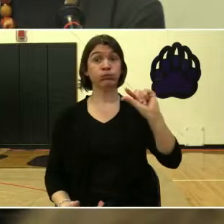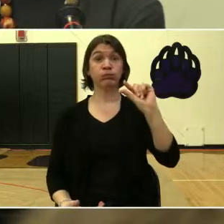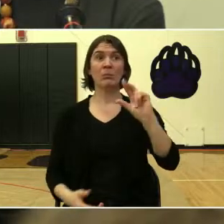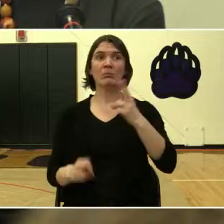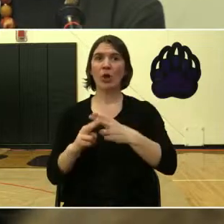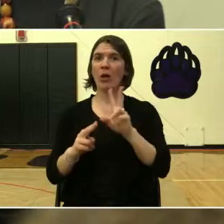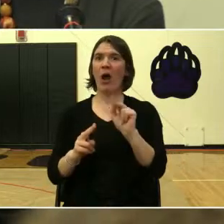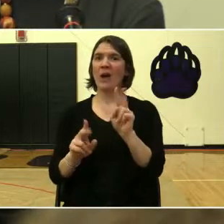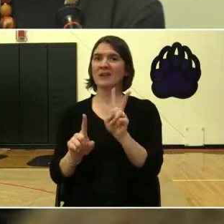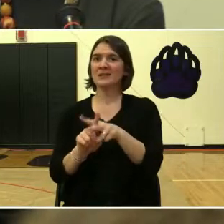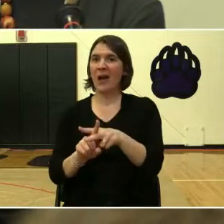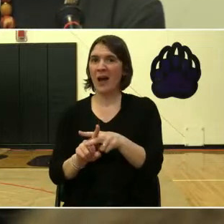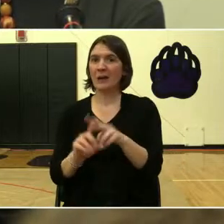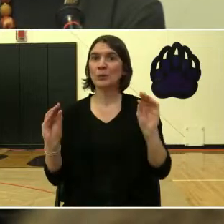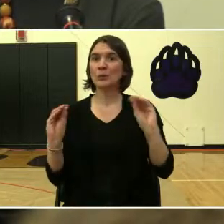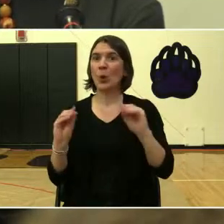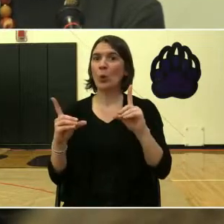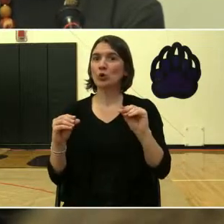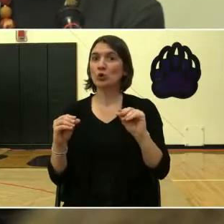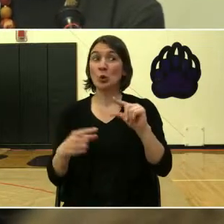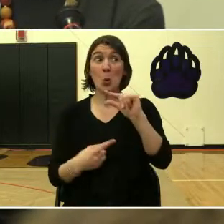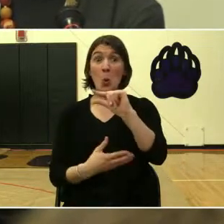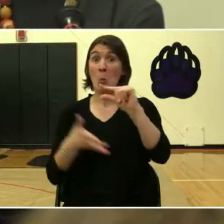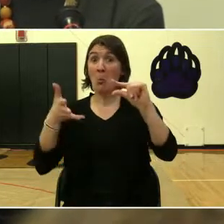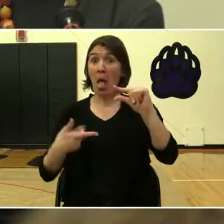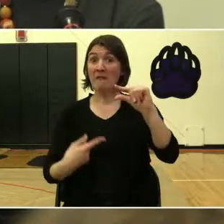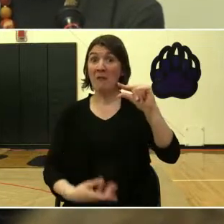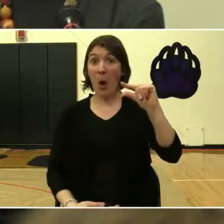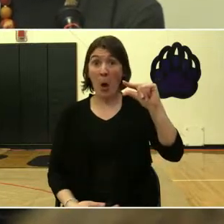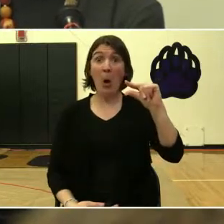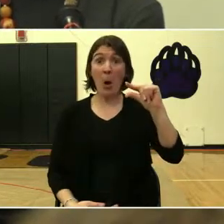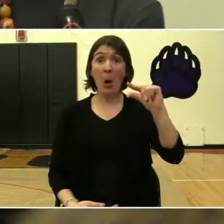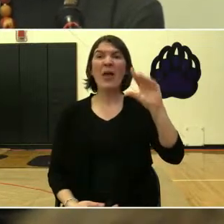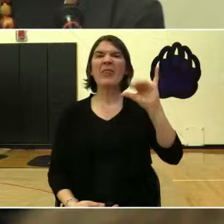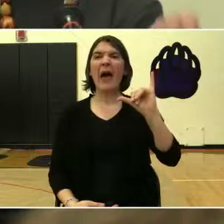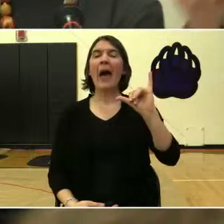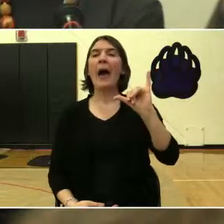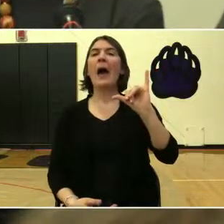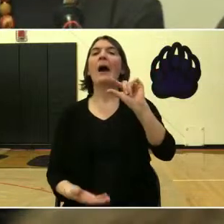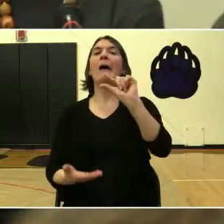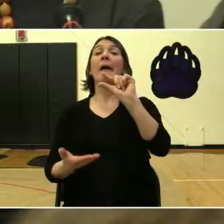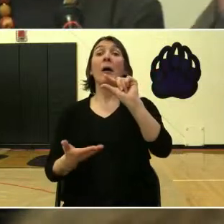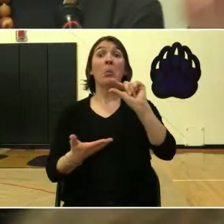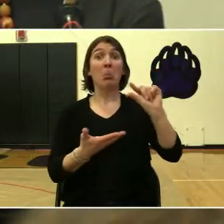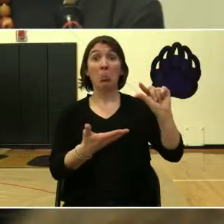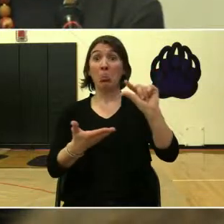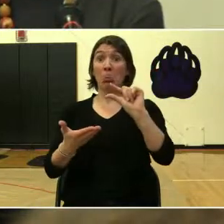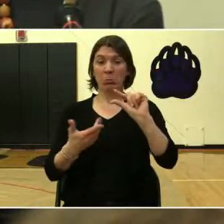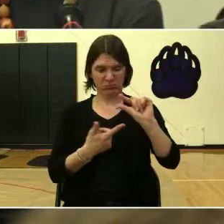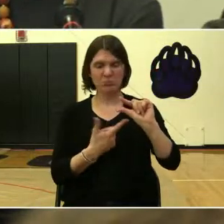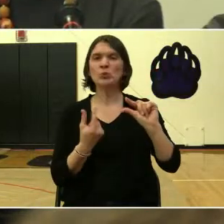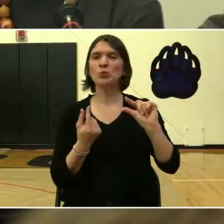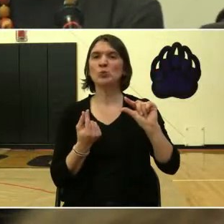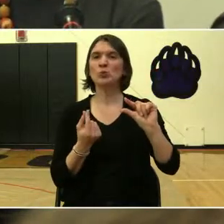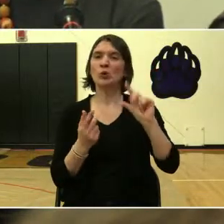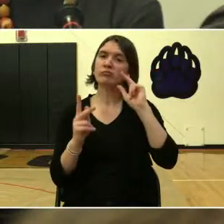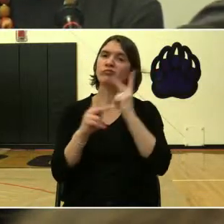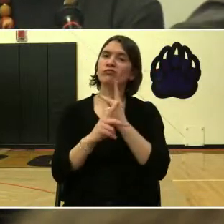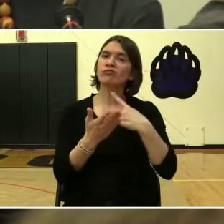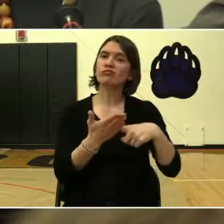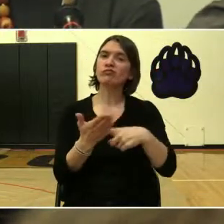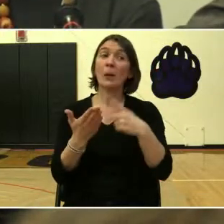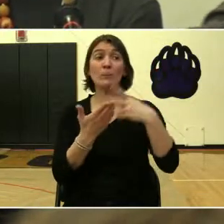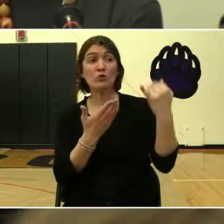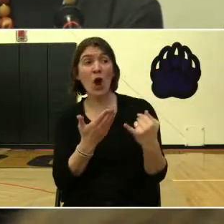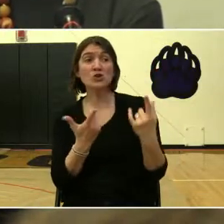unassigned fund balance and that's the amount that goes into into this determination um so that